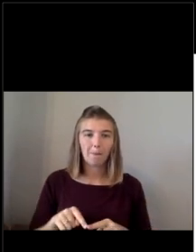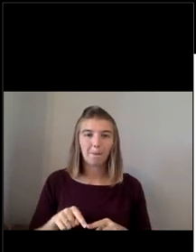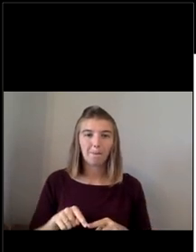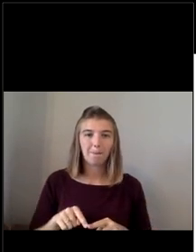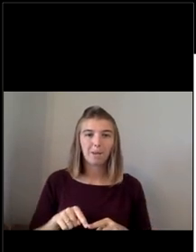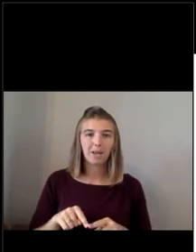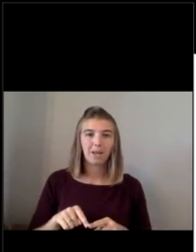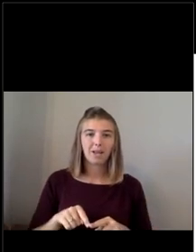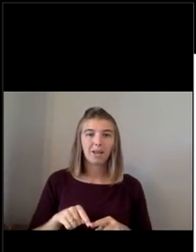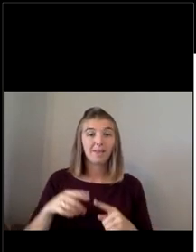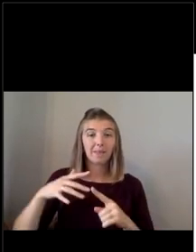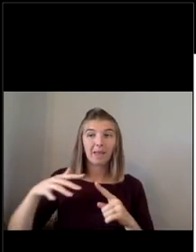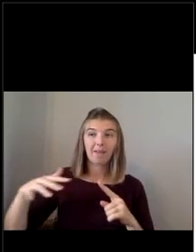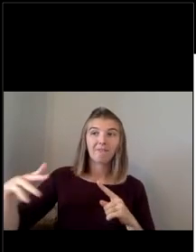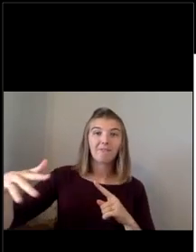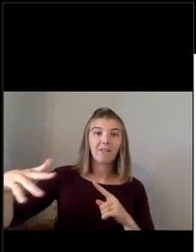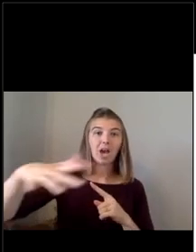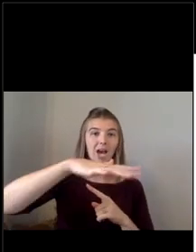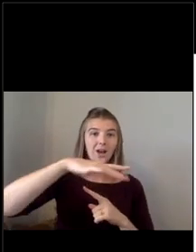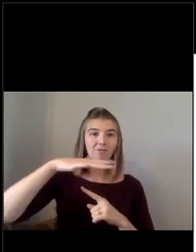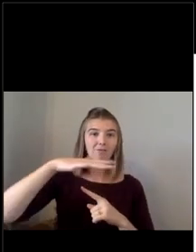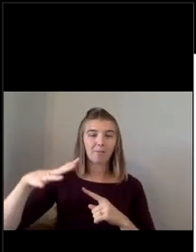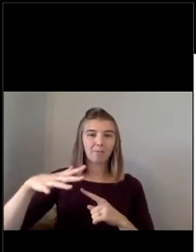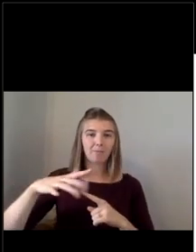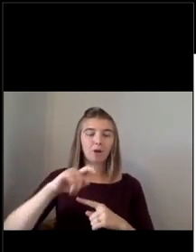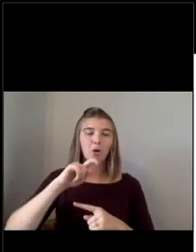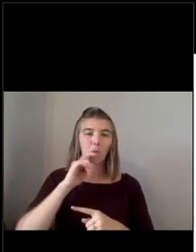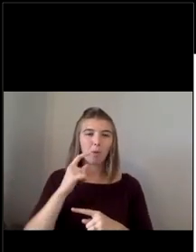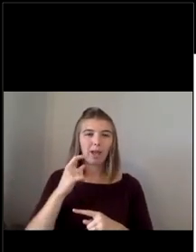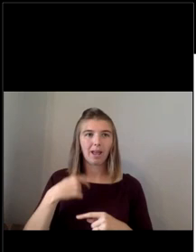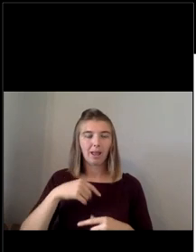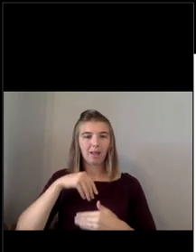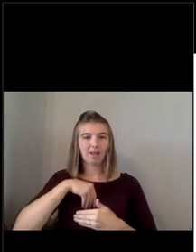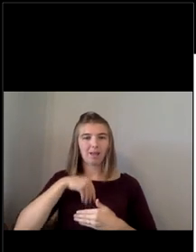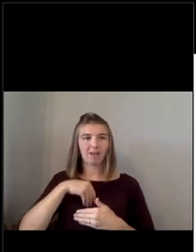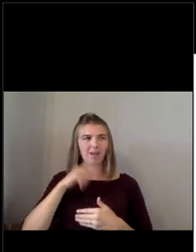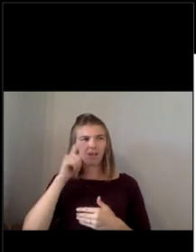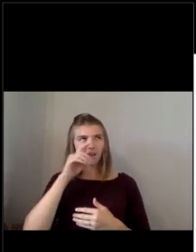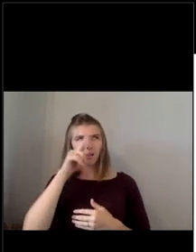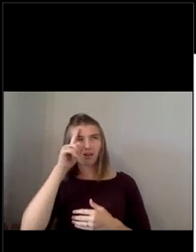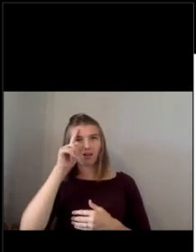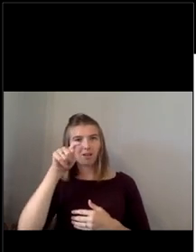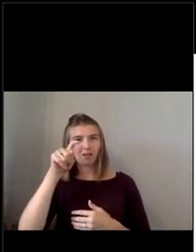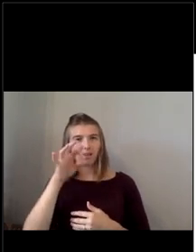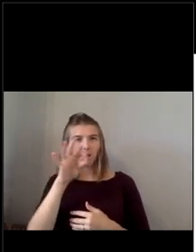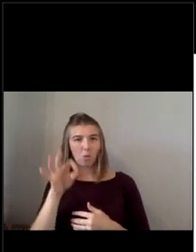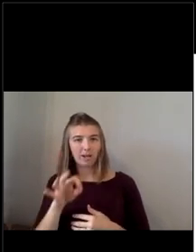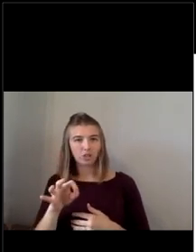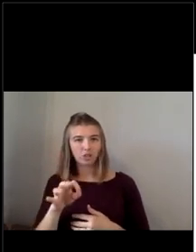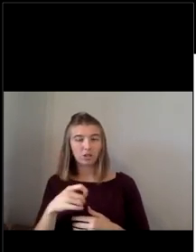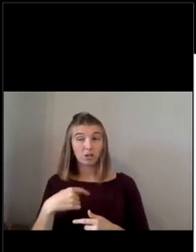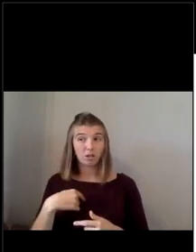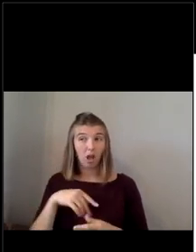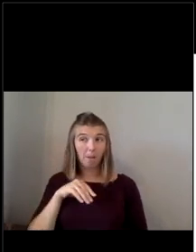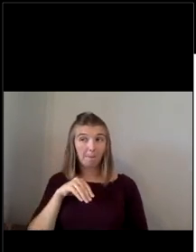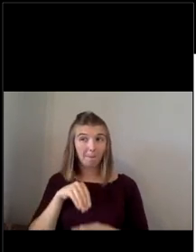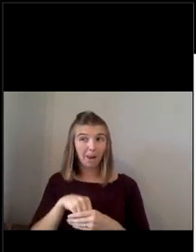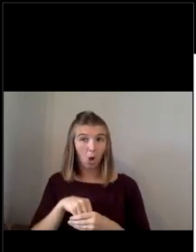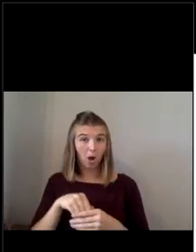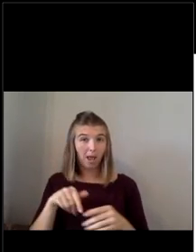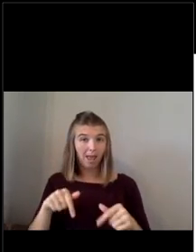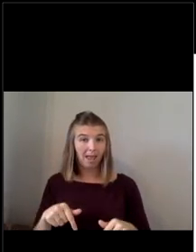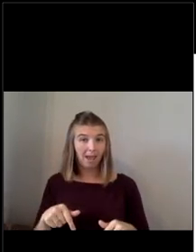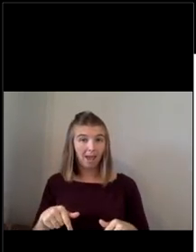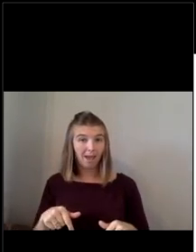say that the environment, the context, evokes the question, is this a place where I can belong? Often